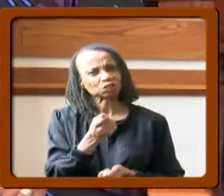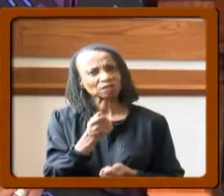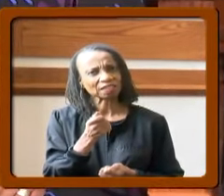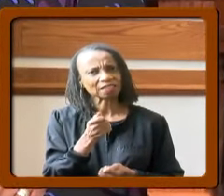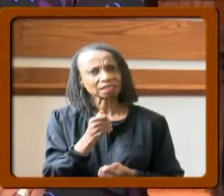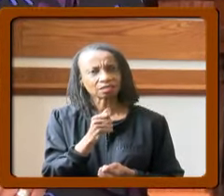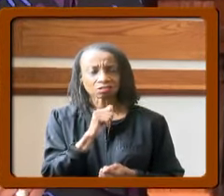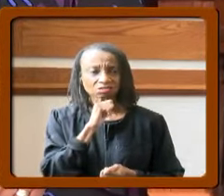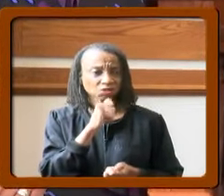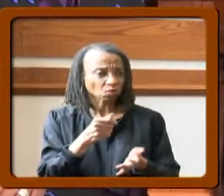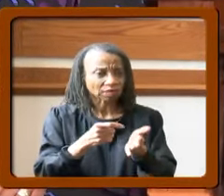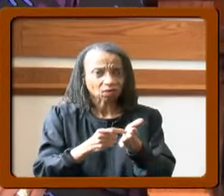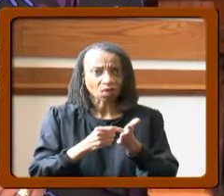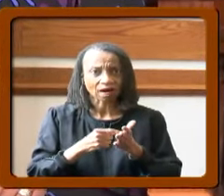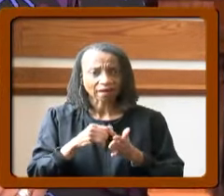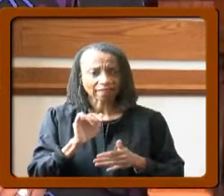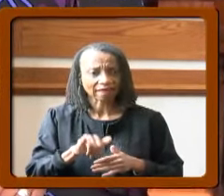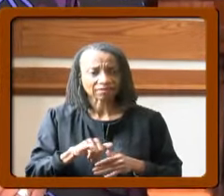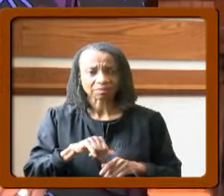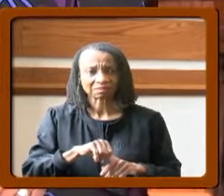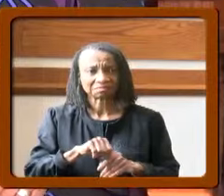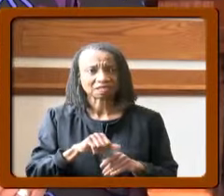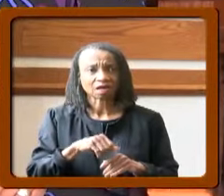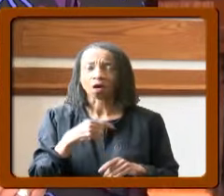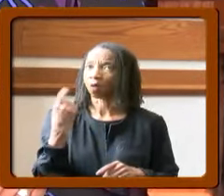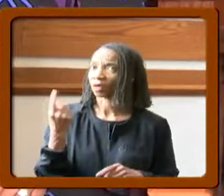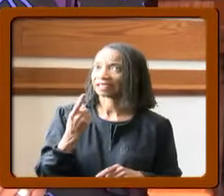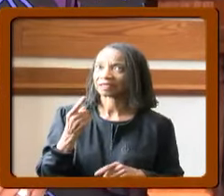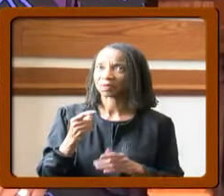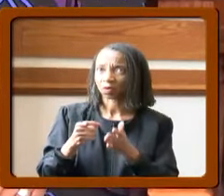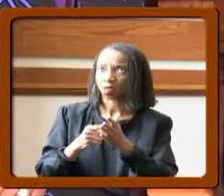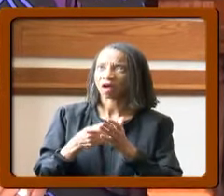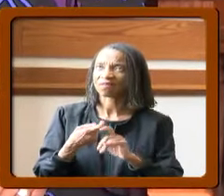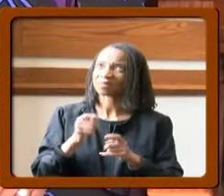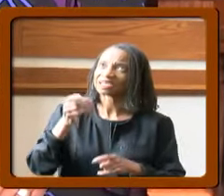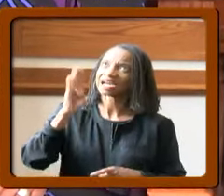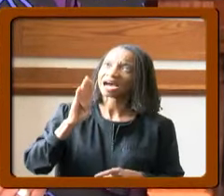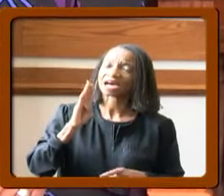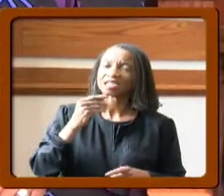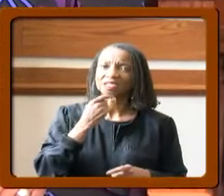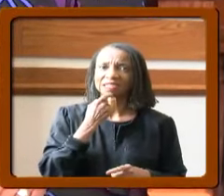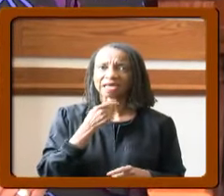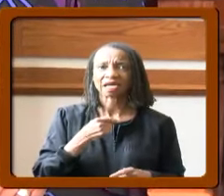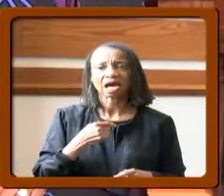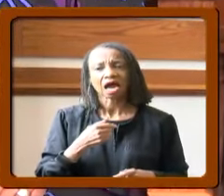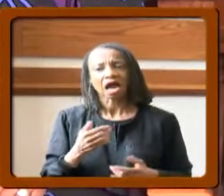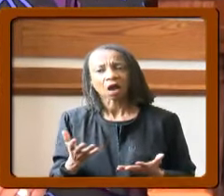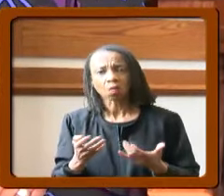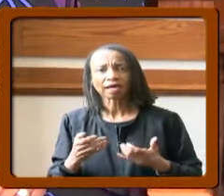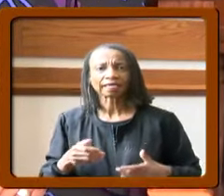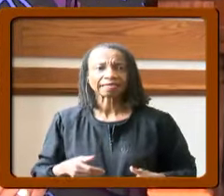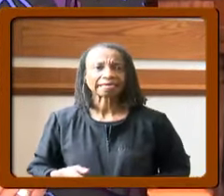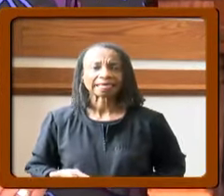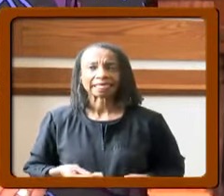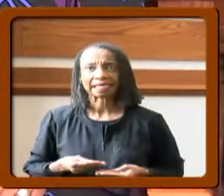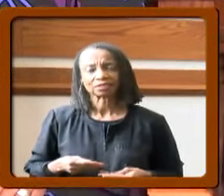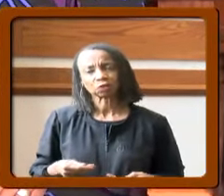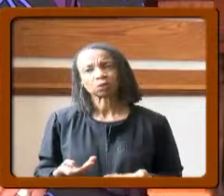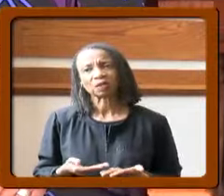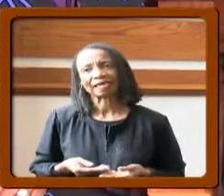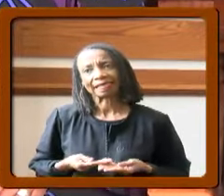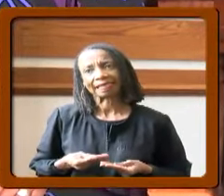of anything else other than God. You say, I would give my life to Jesus. Y'all get real